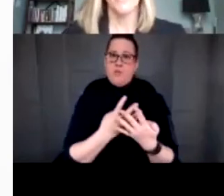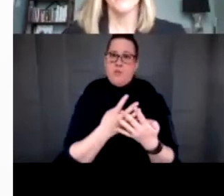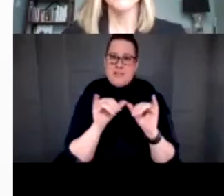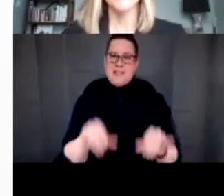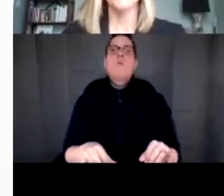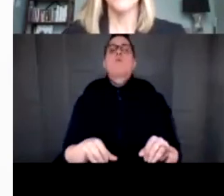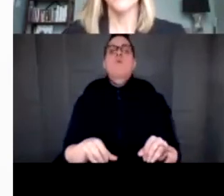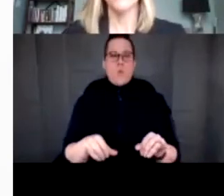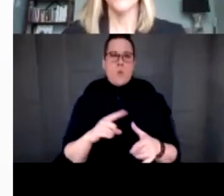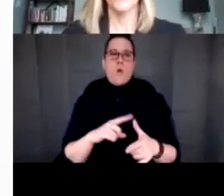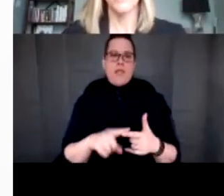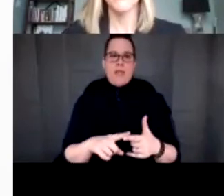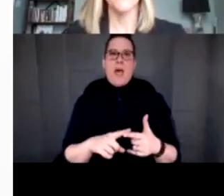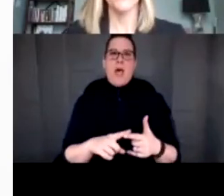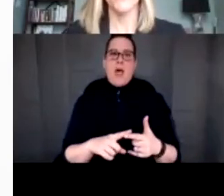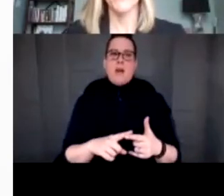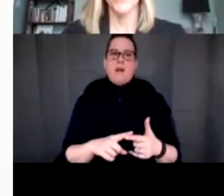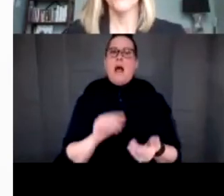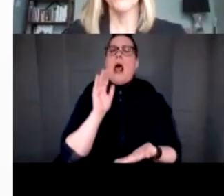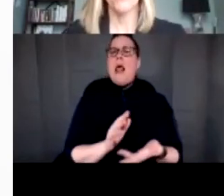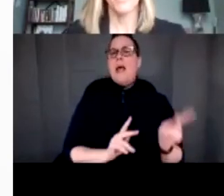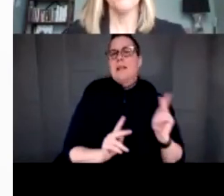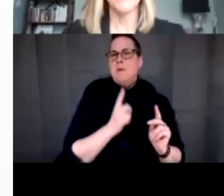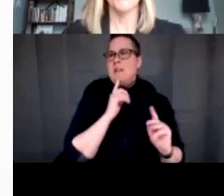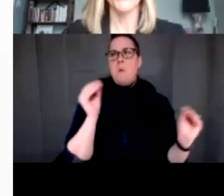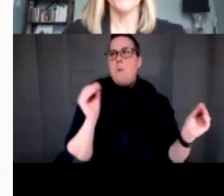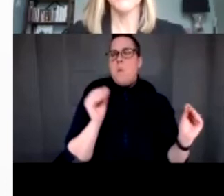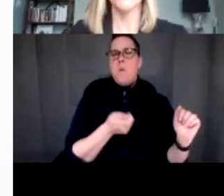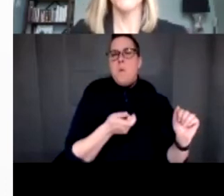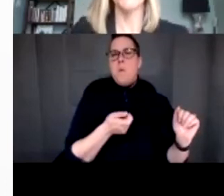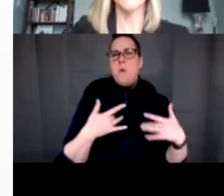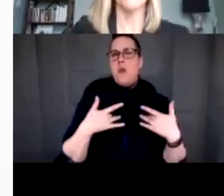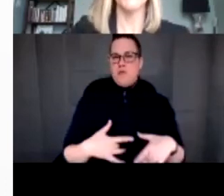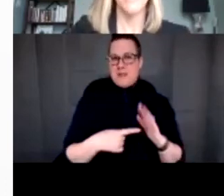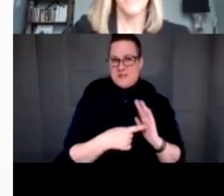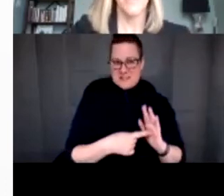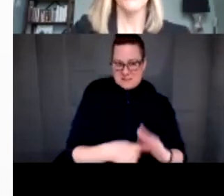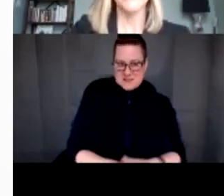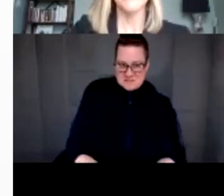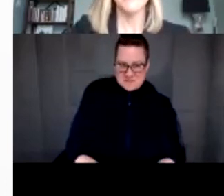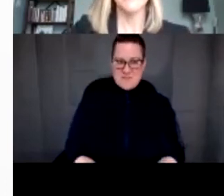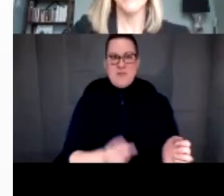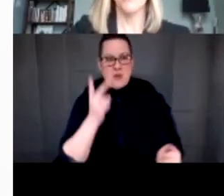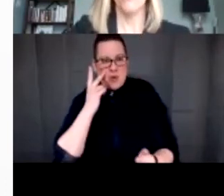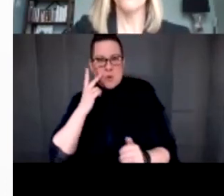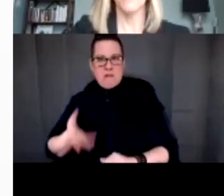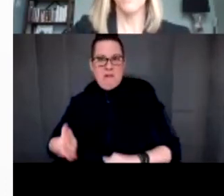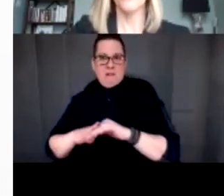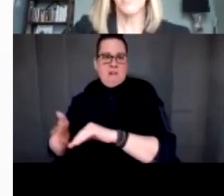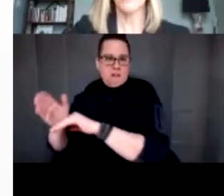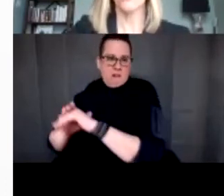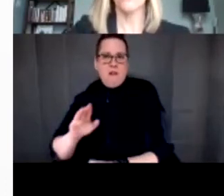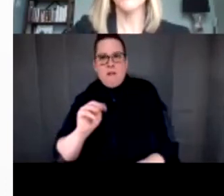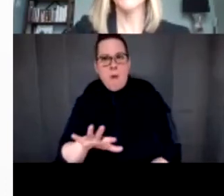had significantly fewer individuals reporting minimal depressive symptoms. And you can see that in all of the